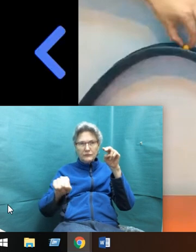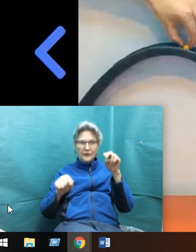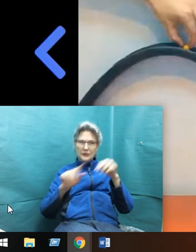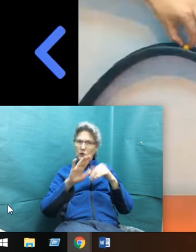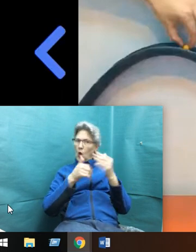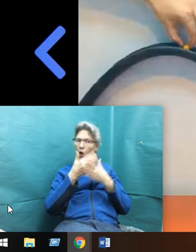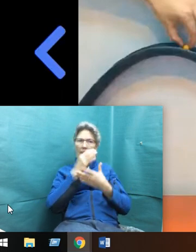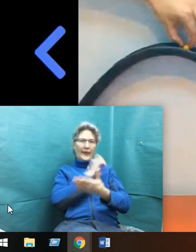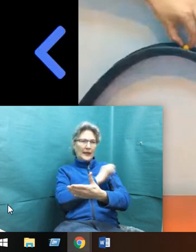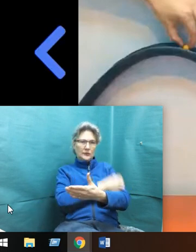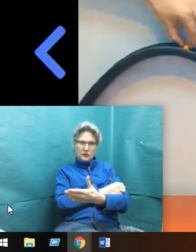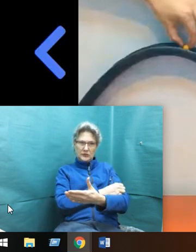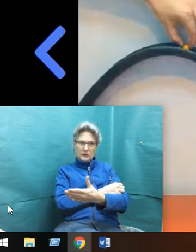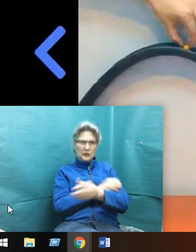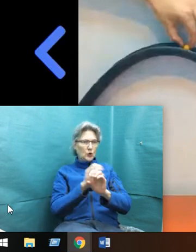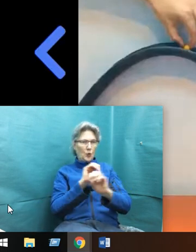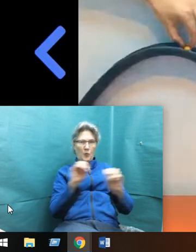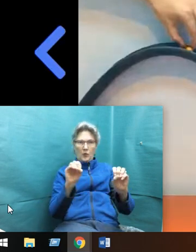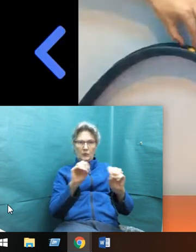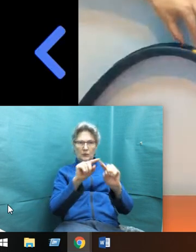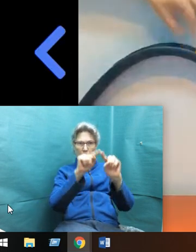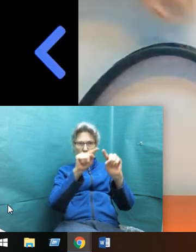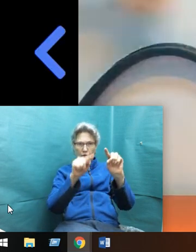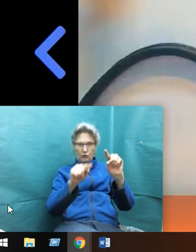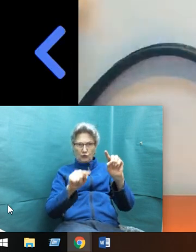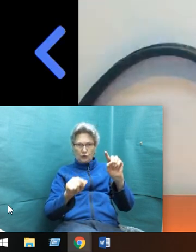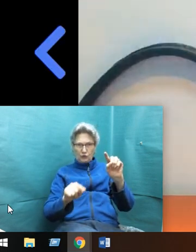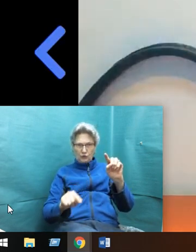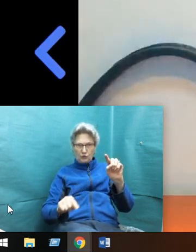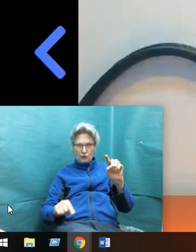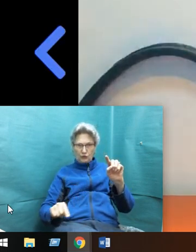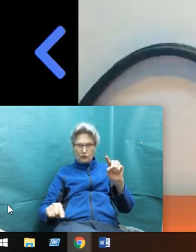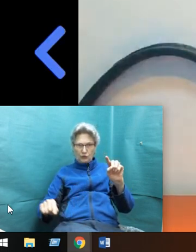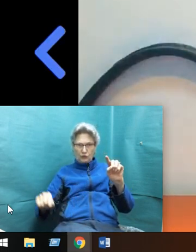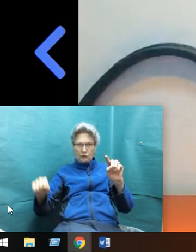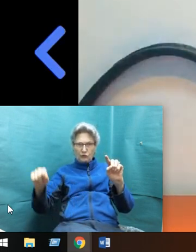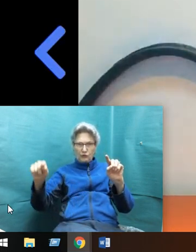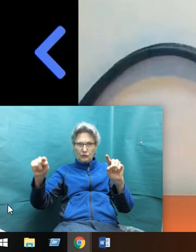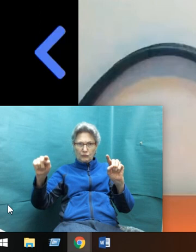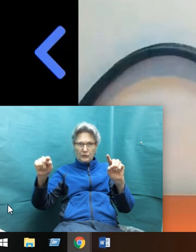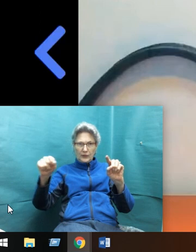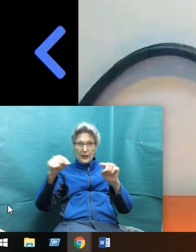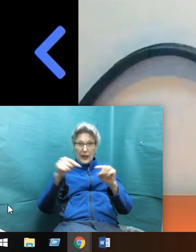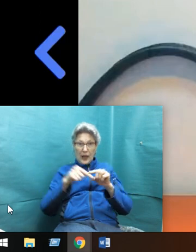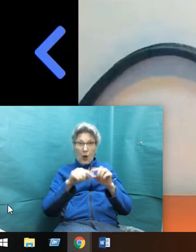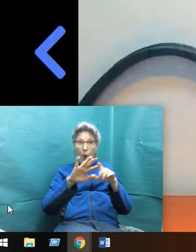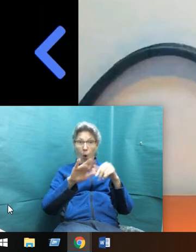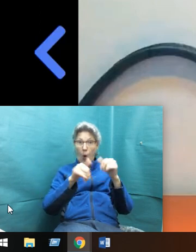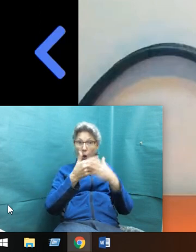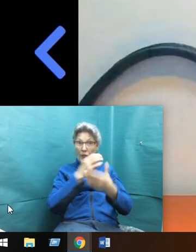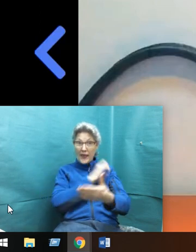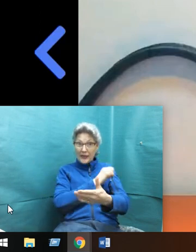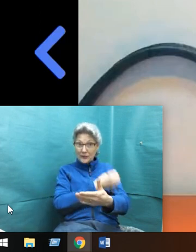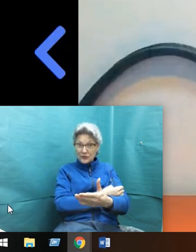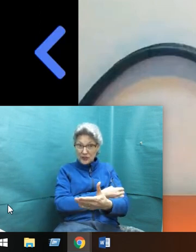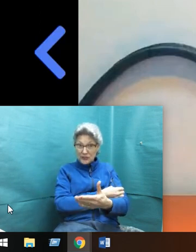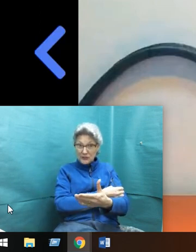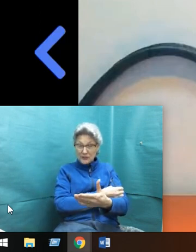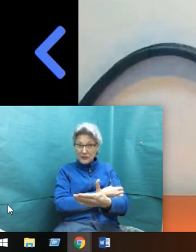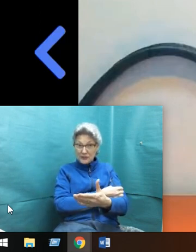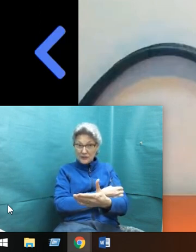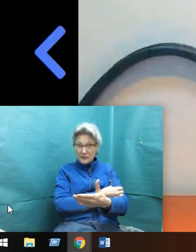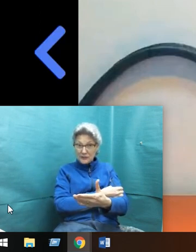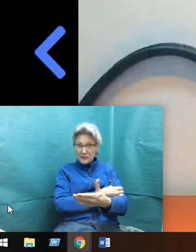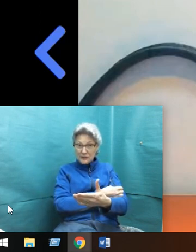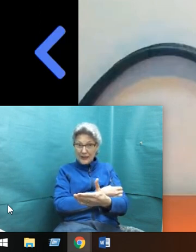the energy it gets, no more. Watch, by the time the marble reaches the bottom of the first hill, it's got all the energy it was going to get from being